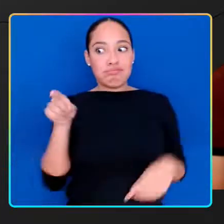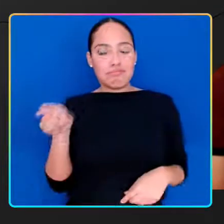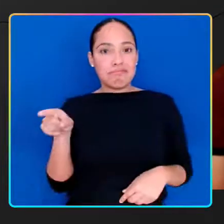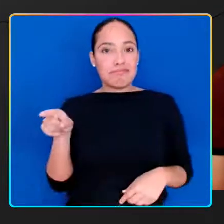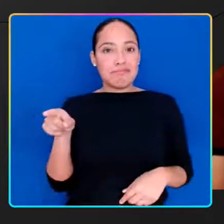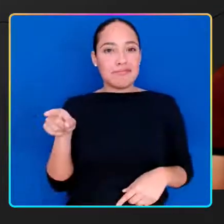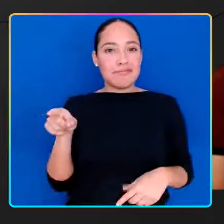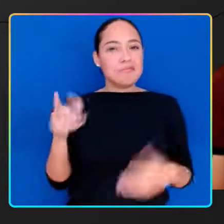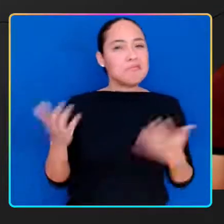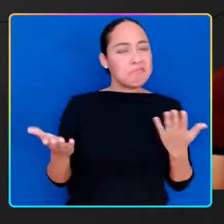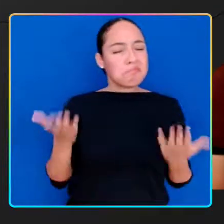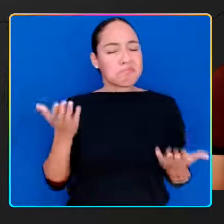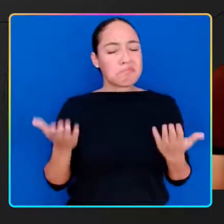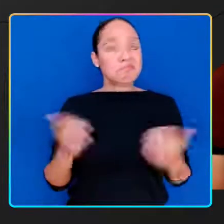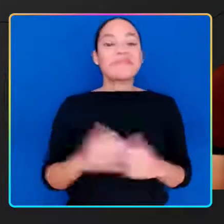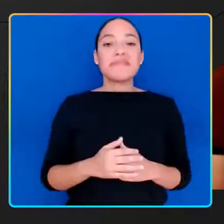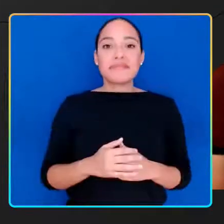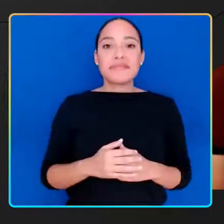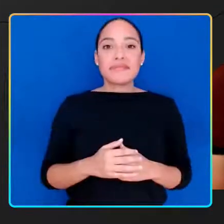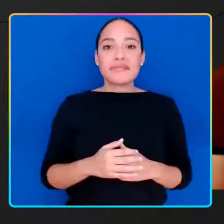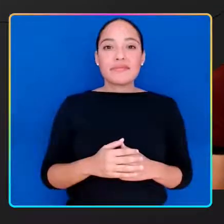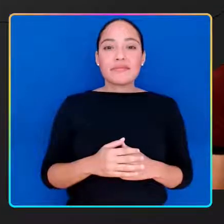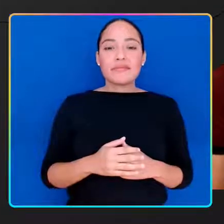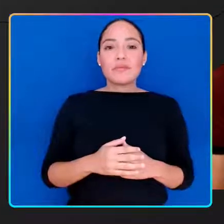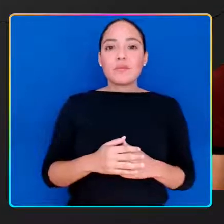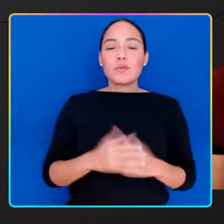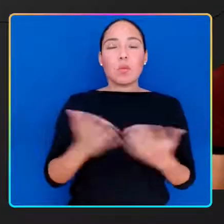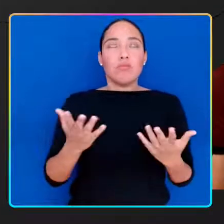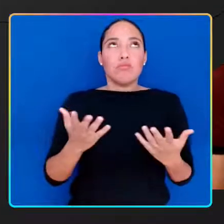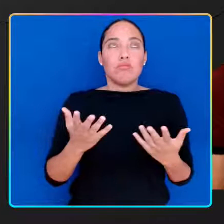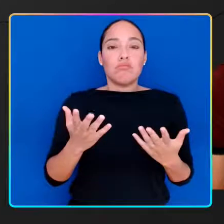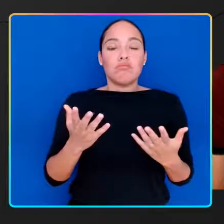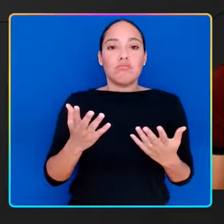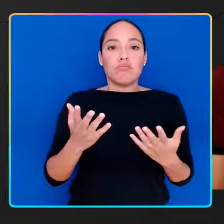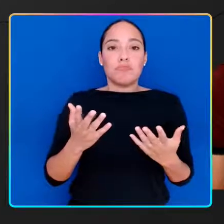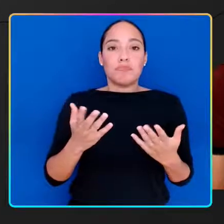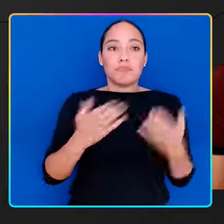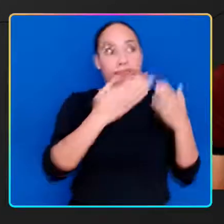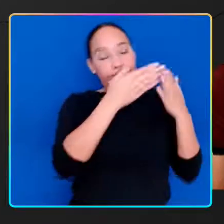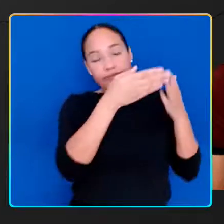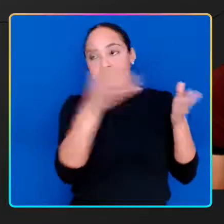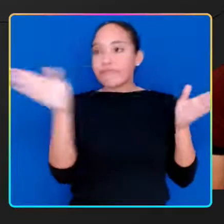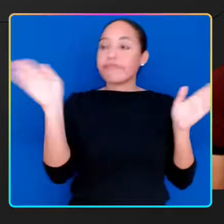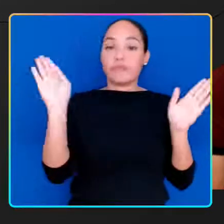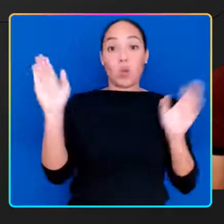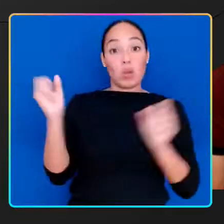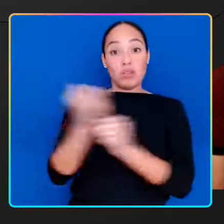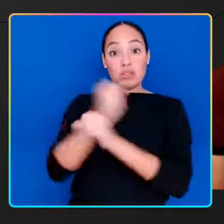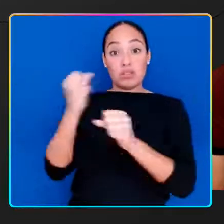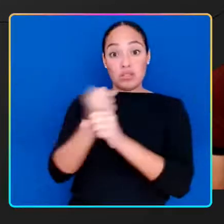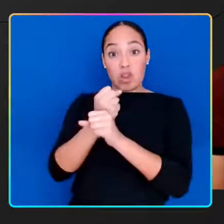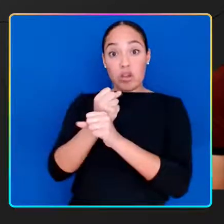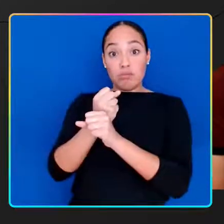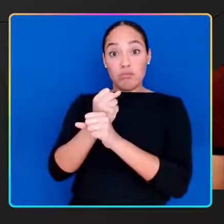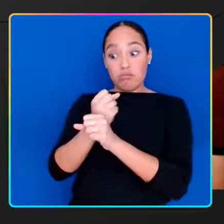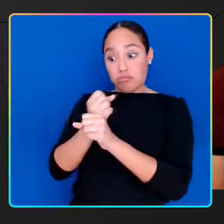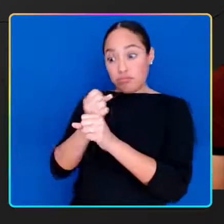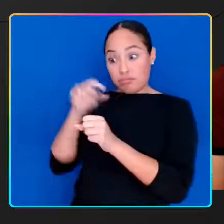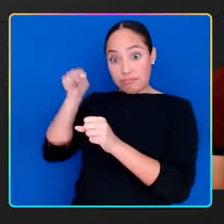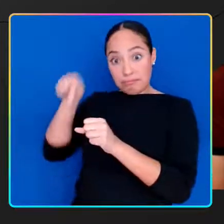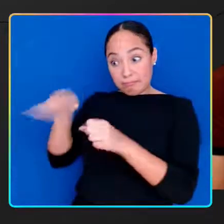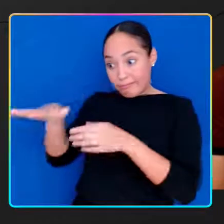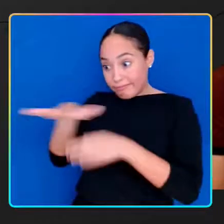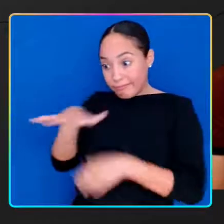well. All jobs in the AI industry, the purpose of this show is literally because they are